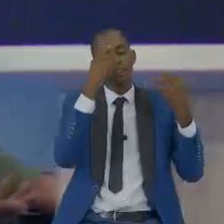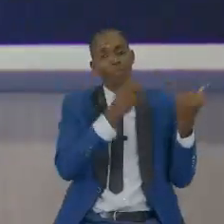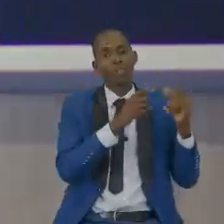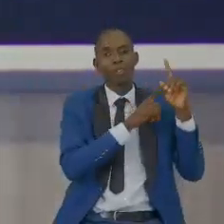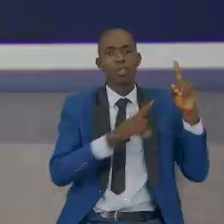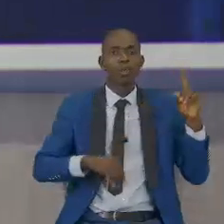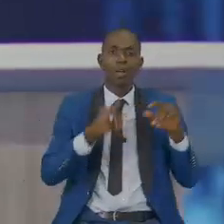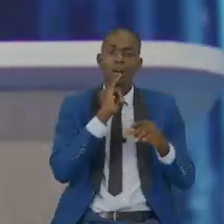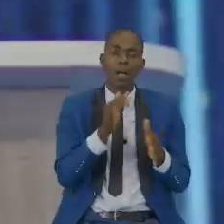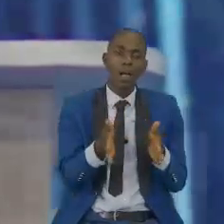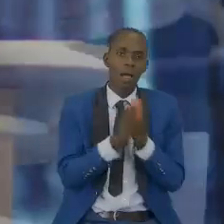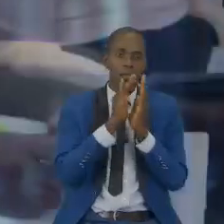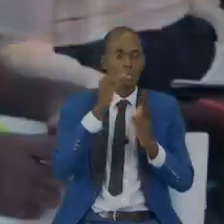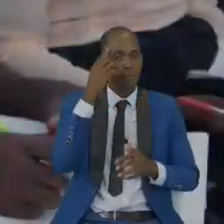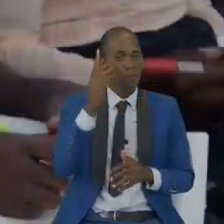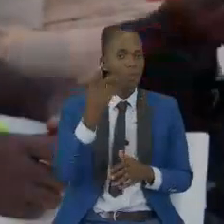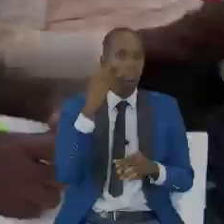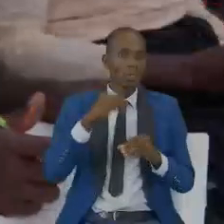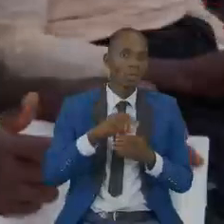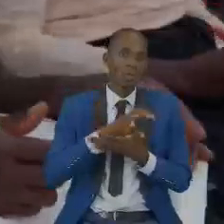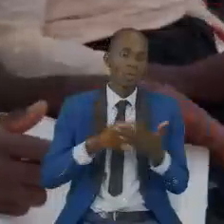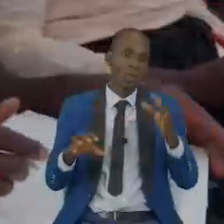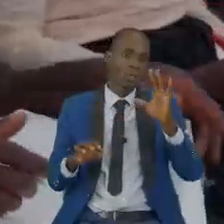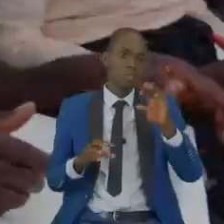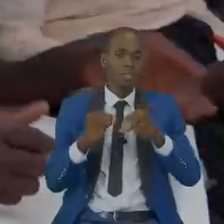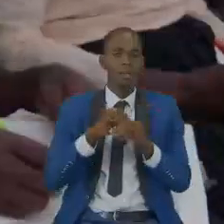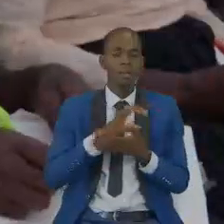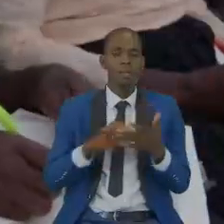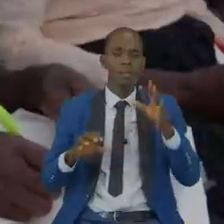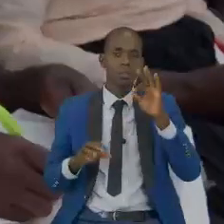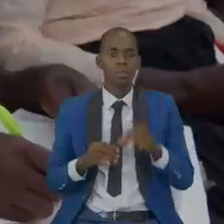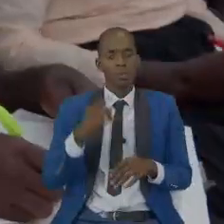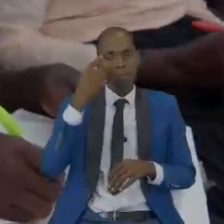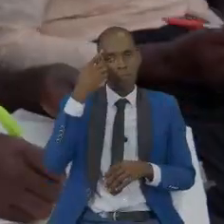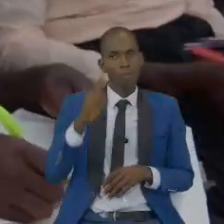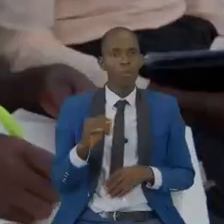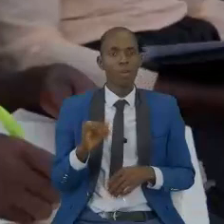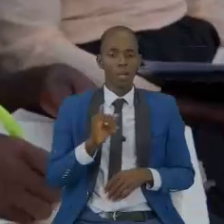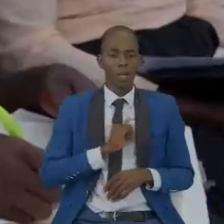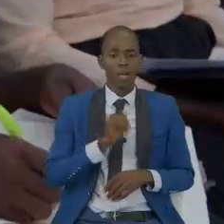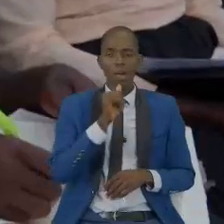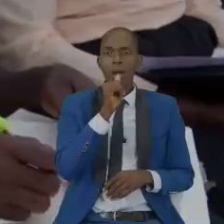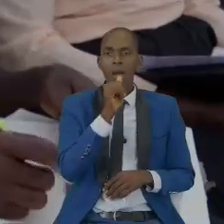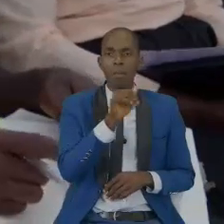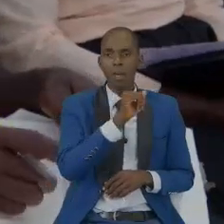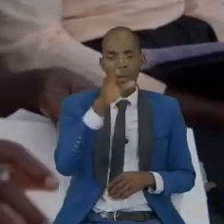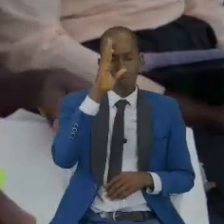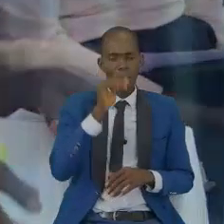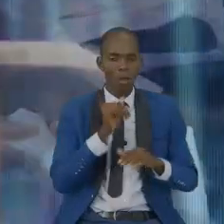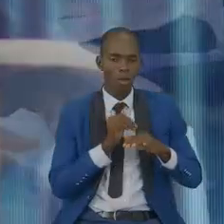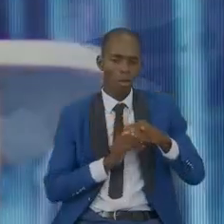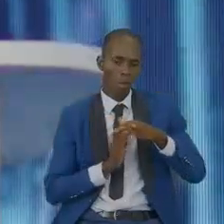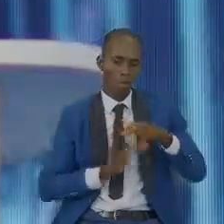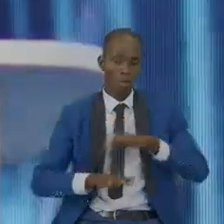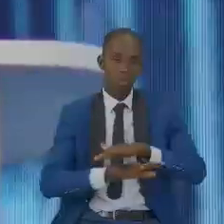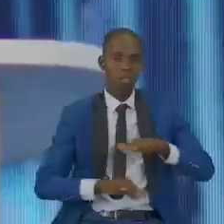for that in verse 9. In verse 9 he says, for I am a man under authority,